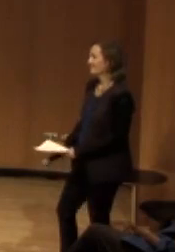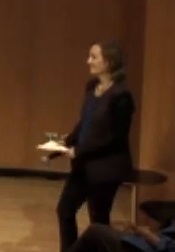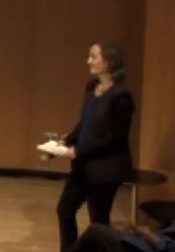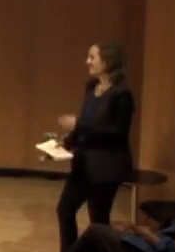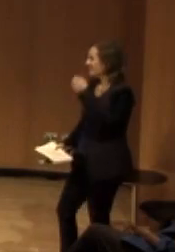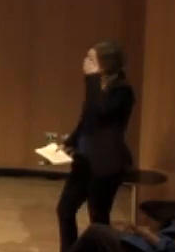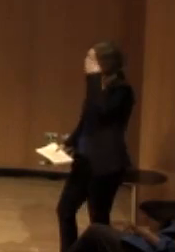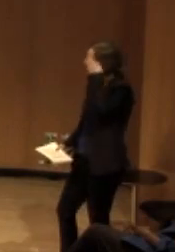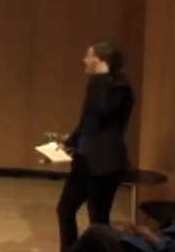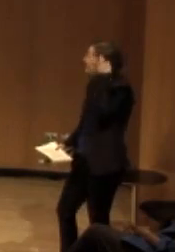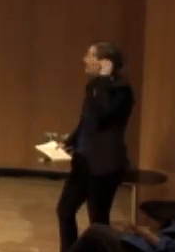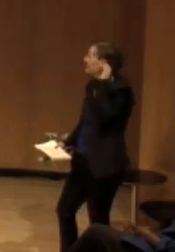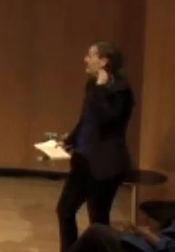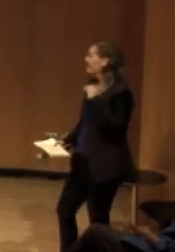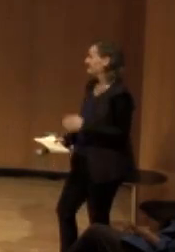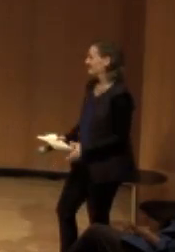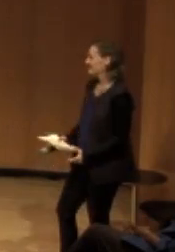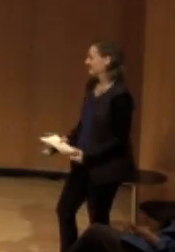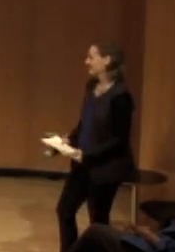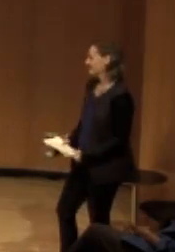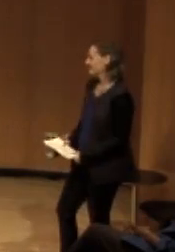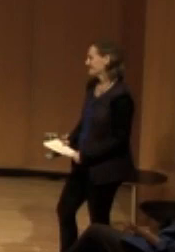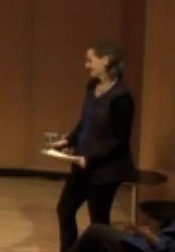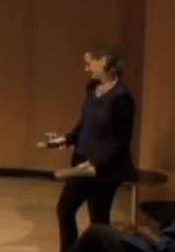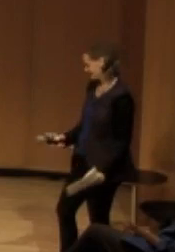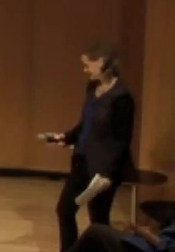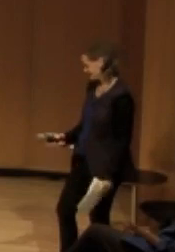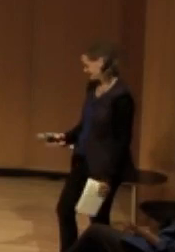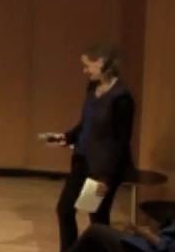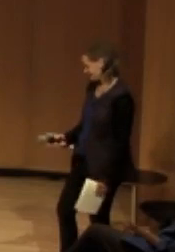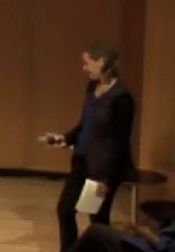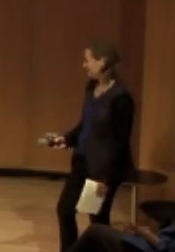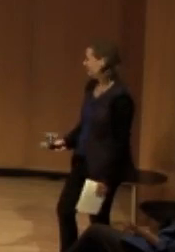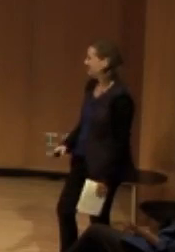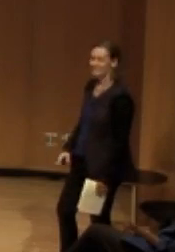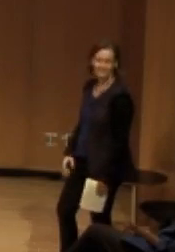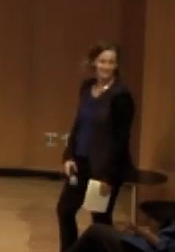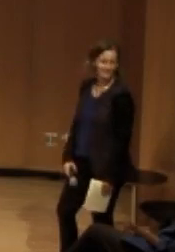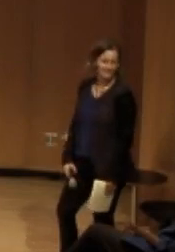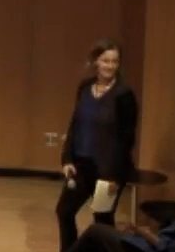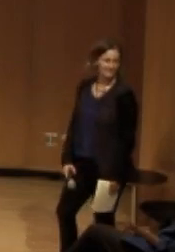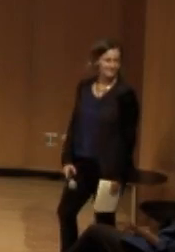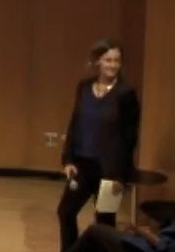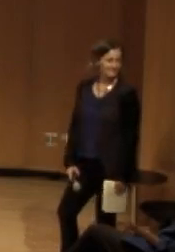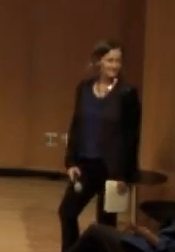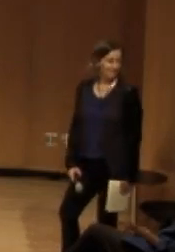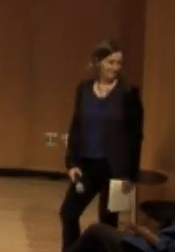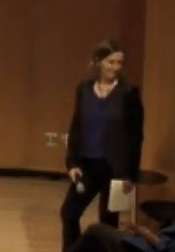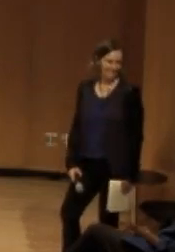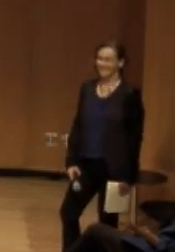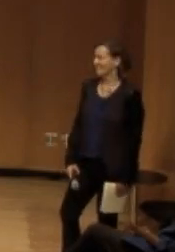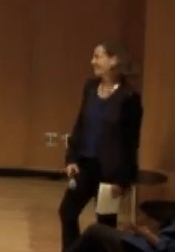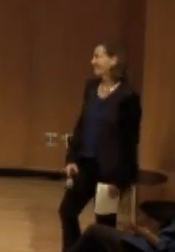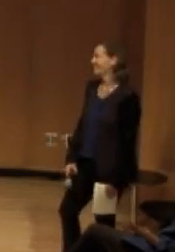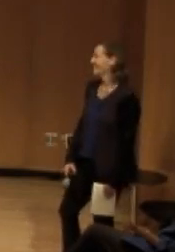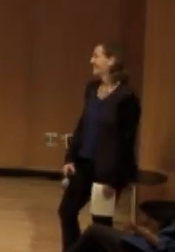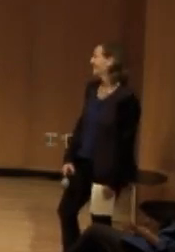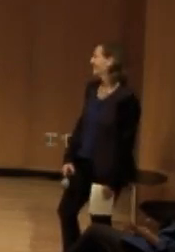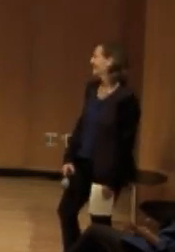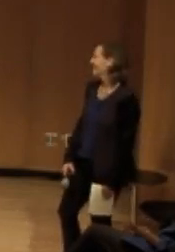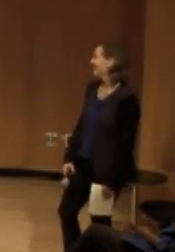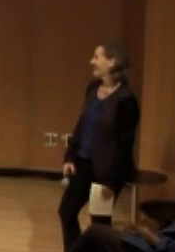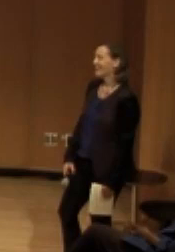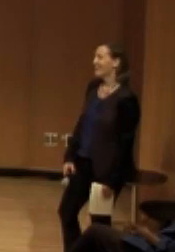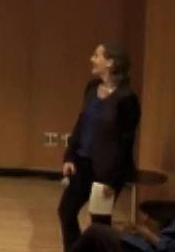this are right at the core of our um work we are kind of the United Nations of theater here in New York City and it's a